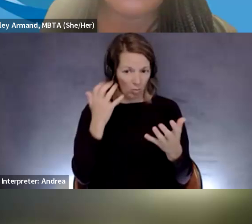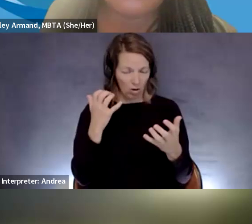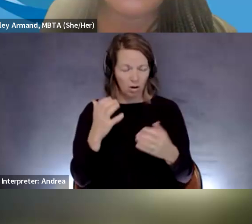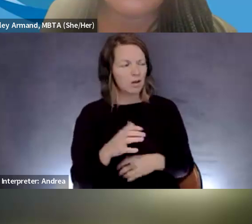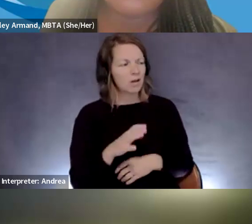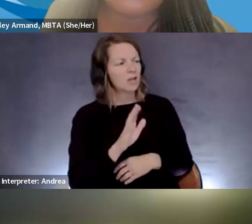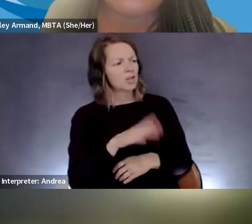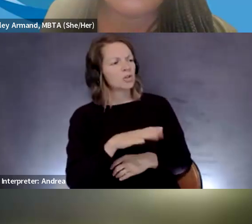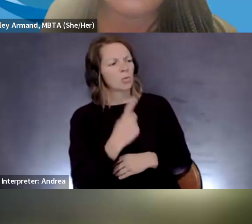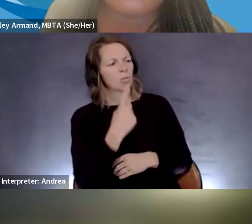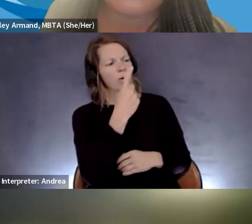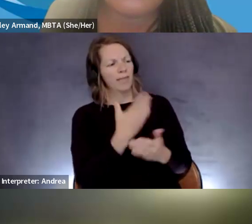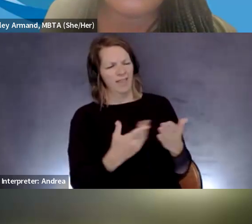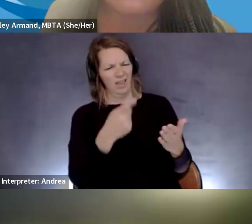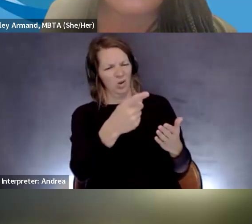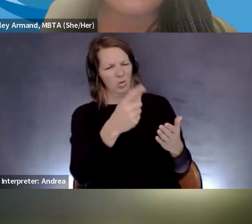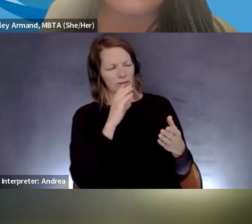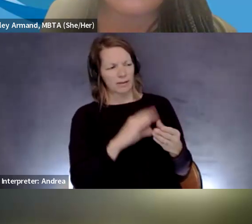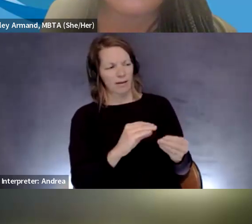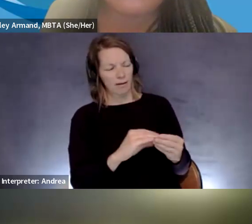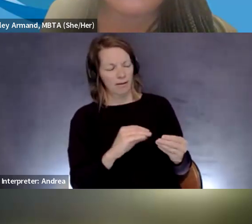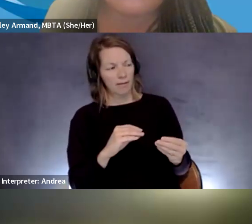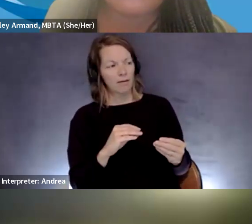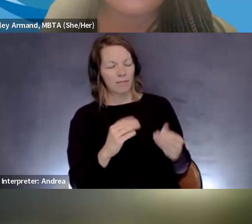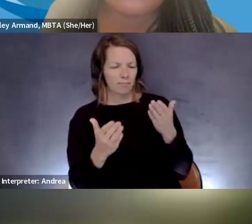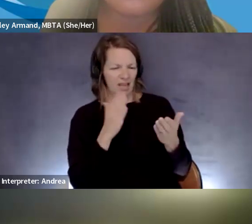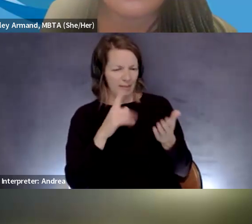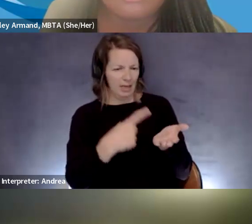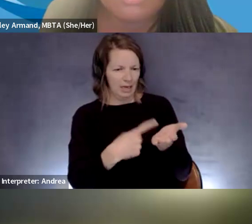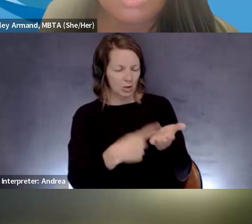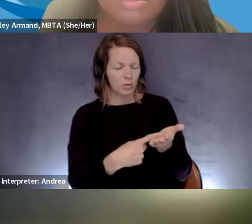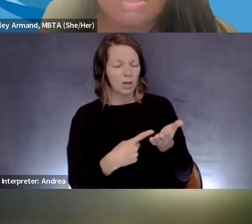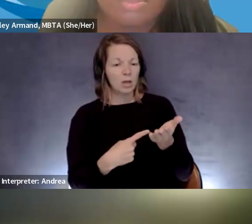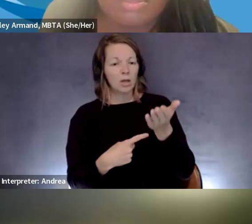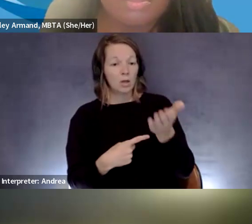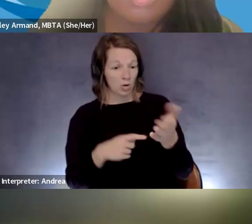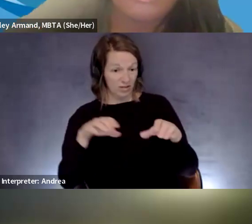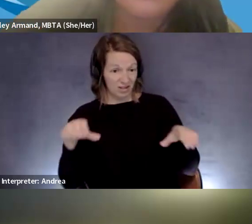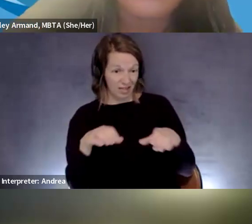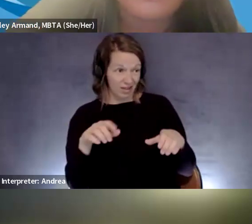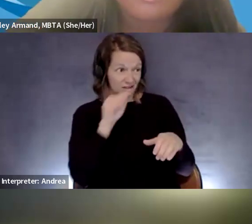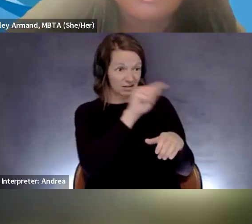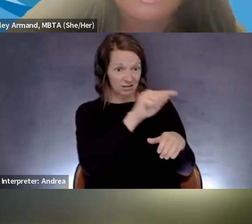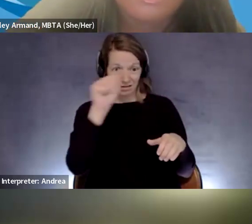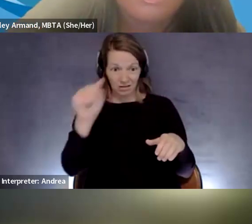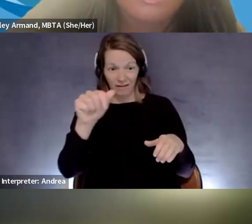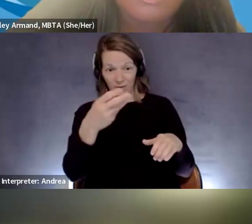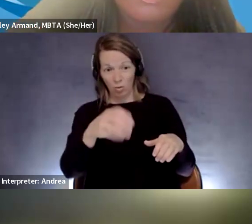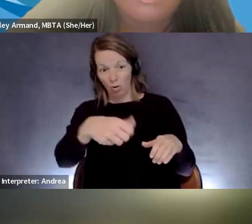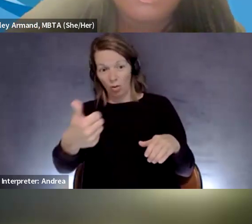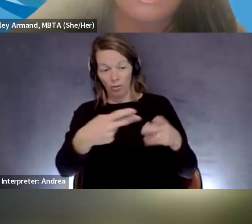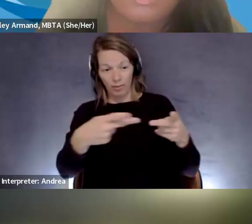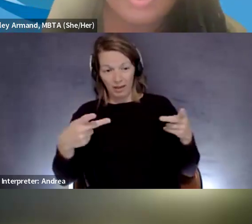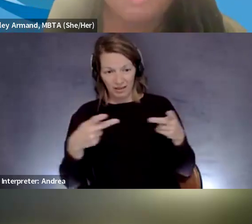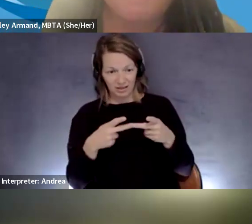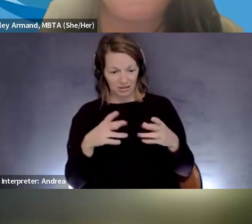just one thing, you hit on something that we might as well get into it a little bit. You've done this a couple other locations within the